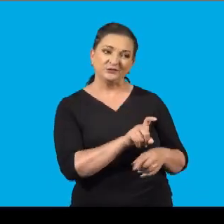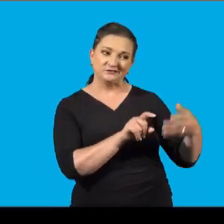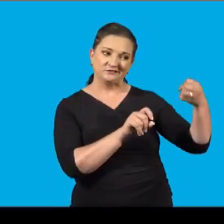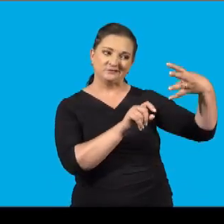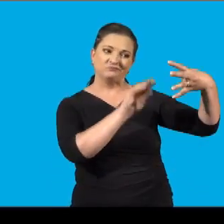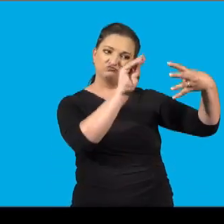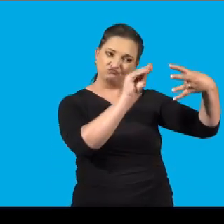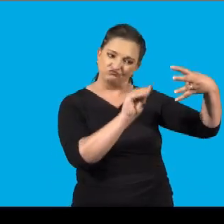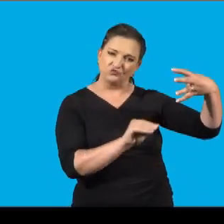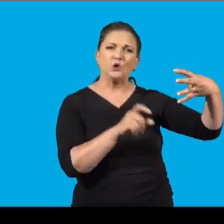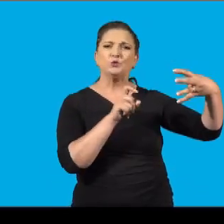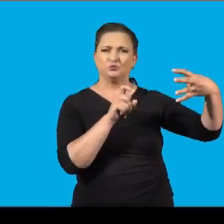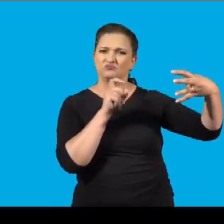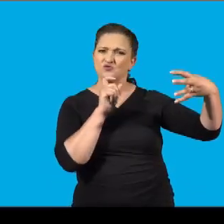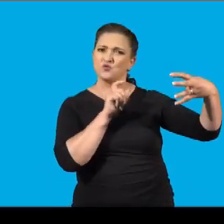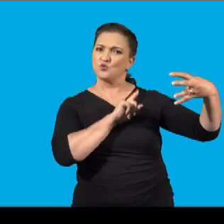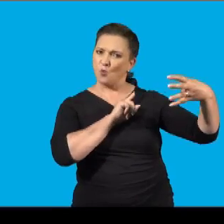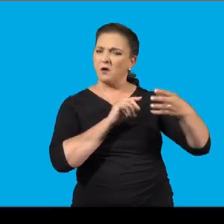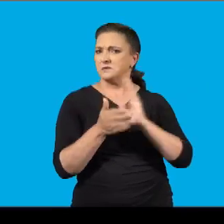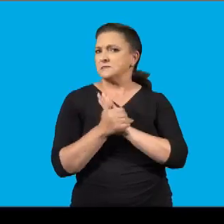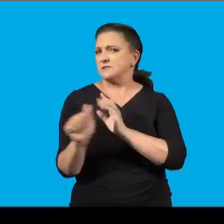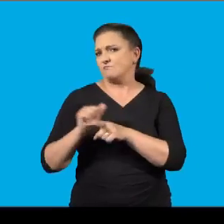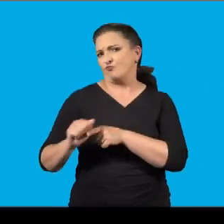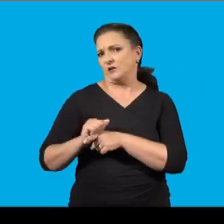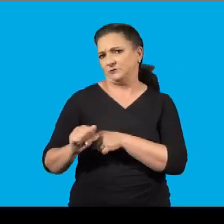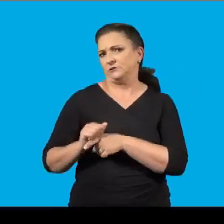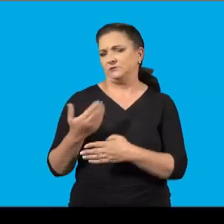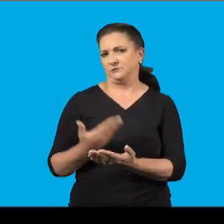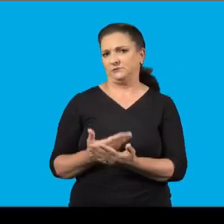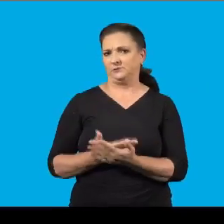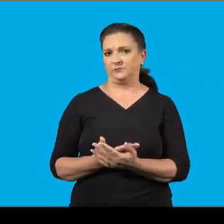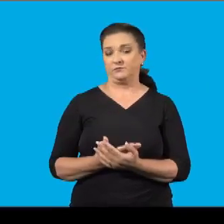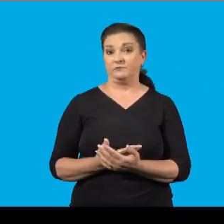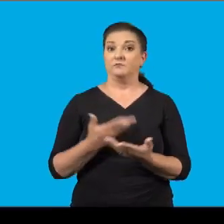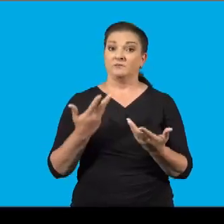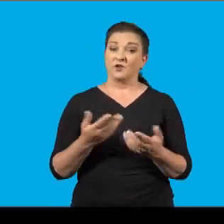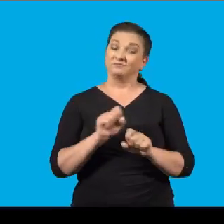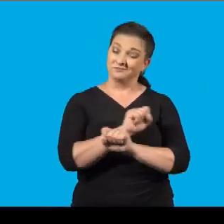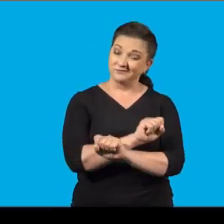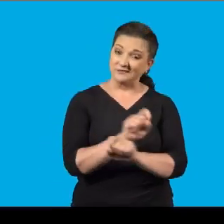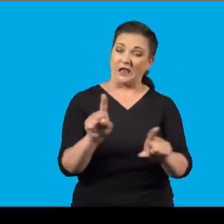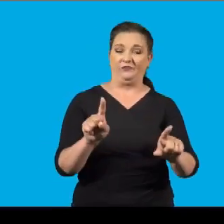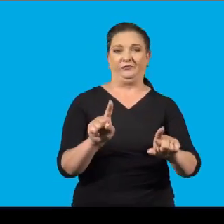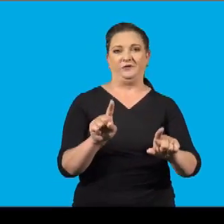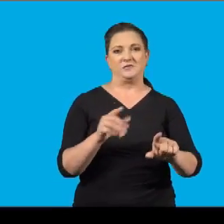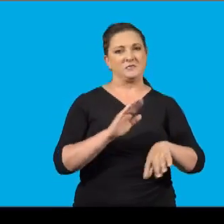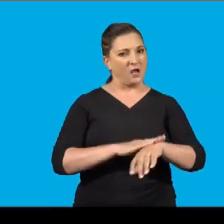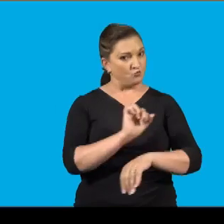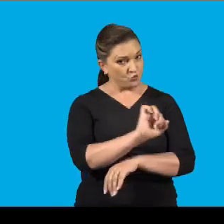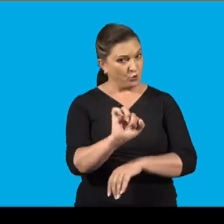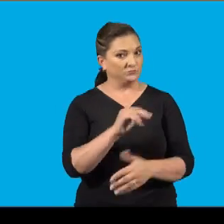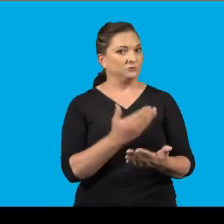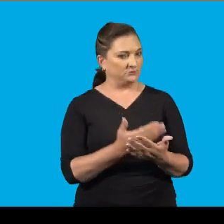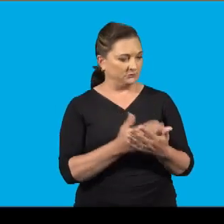that you can use to practice all these skills that we've looked at today, so that now in your own time, on your